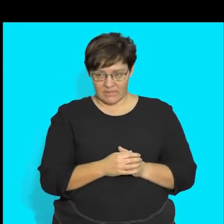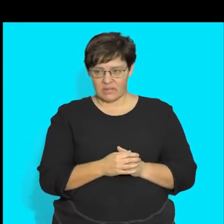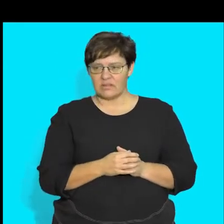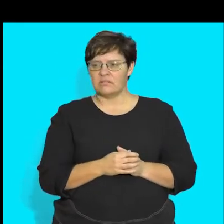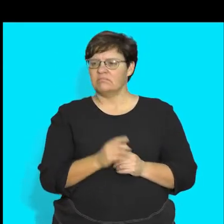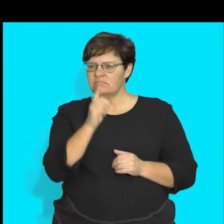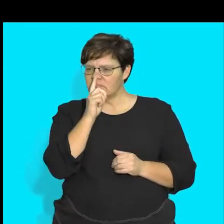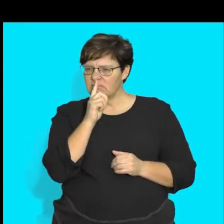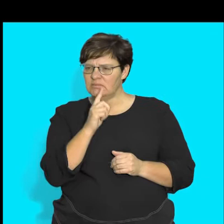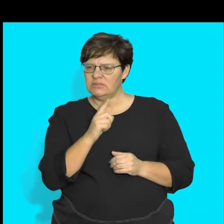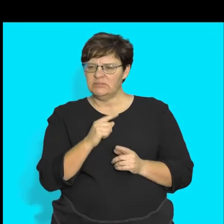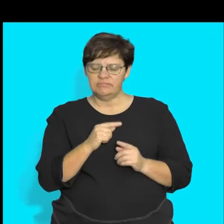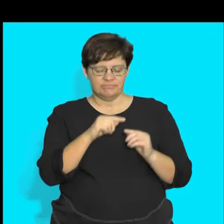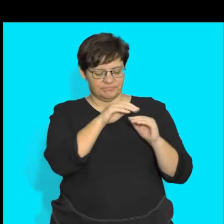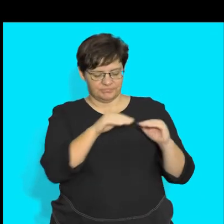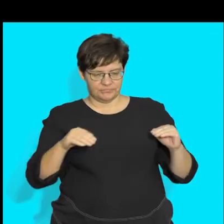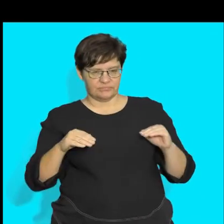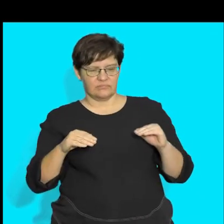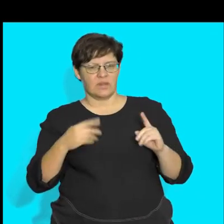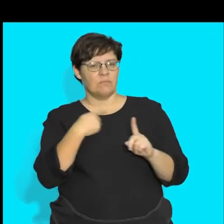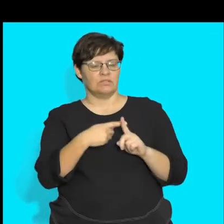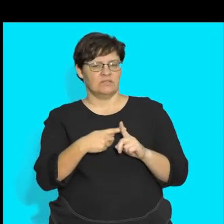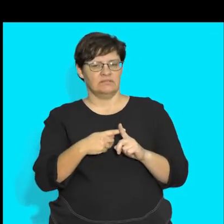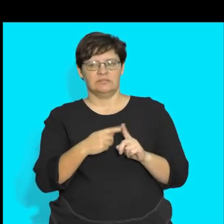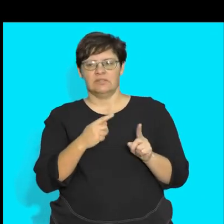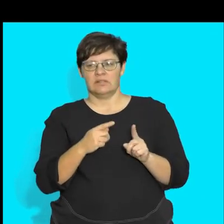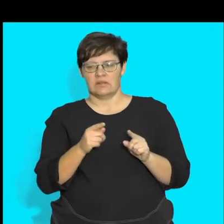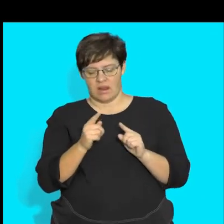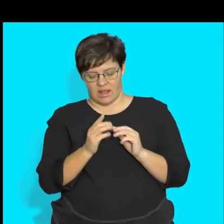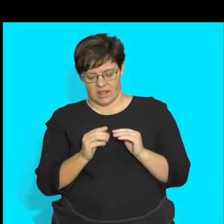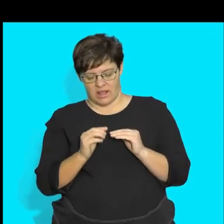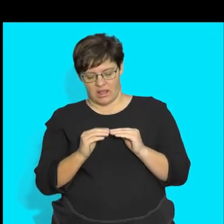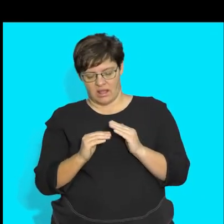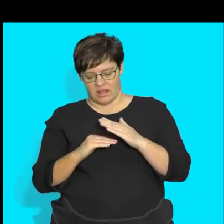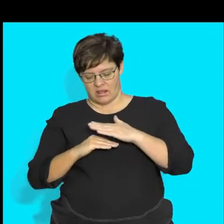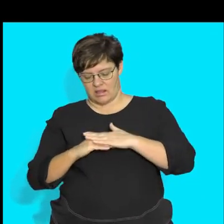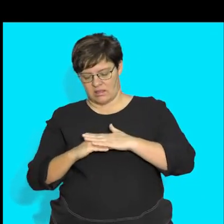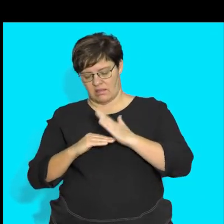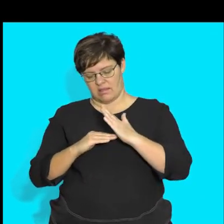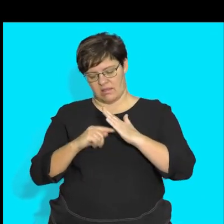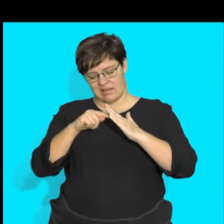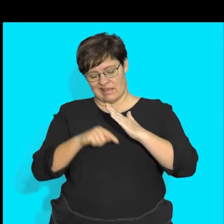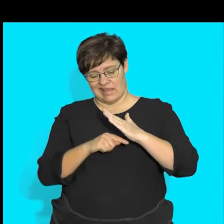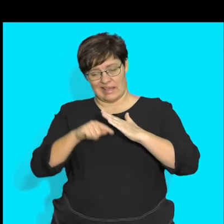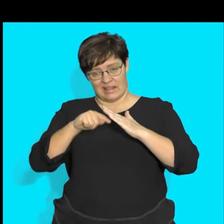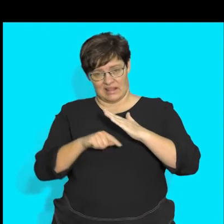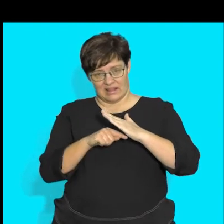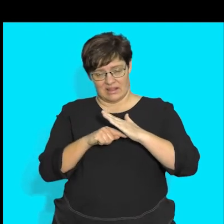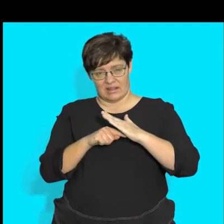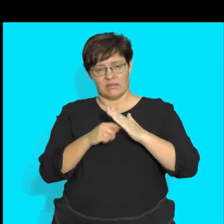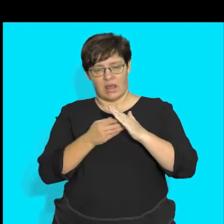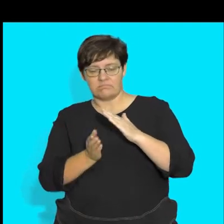positive x-axis, and the angle between them is always going to be the angle of inclination. Now